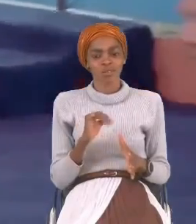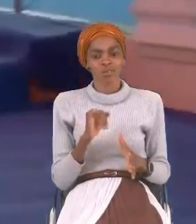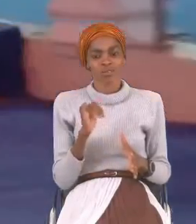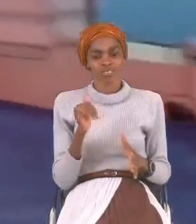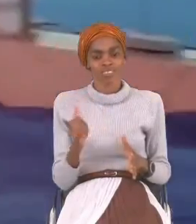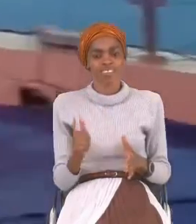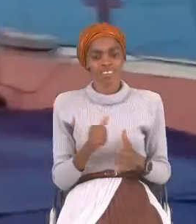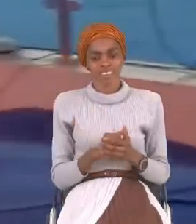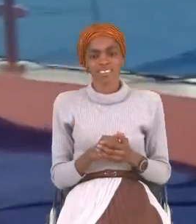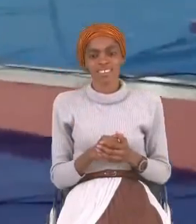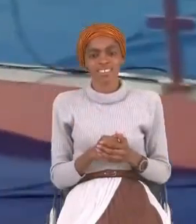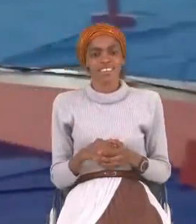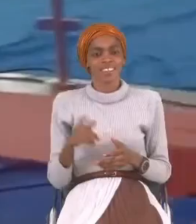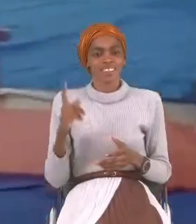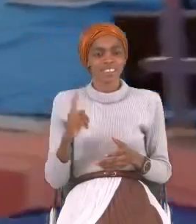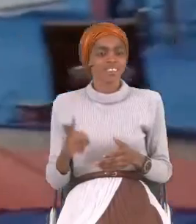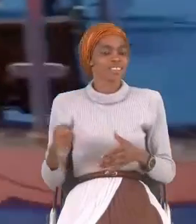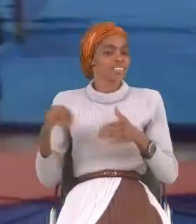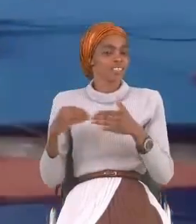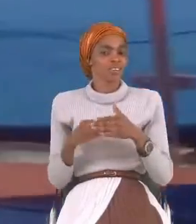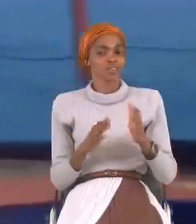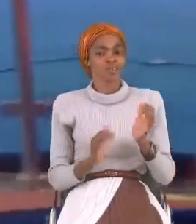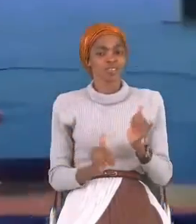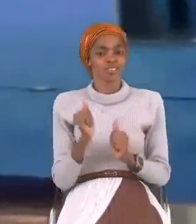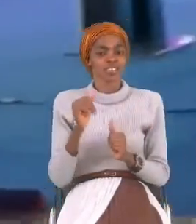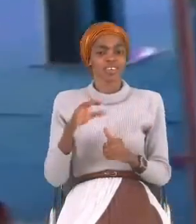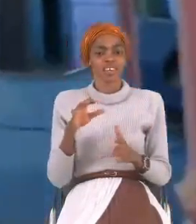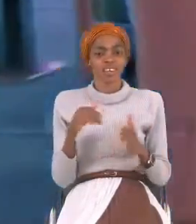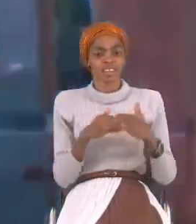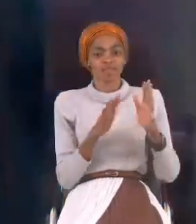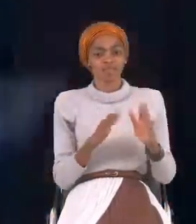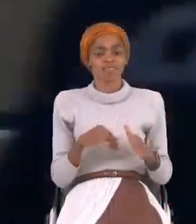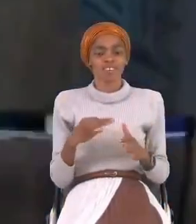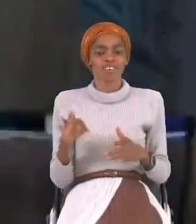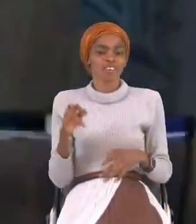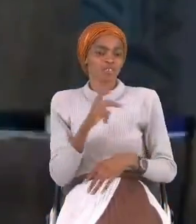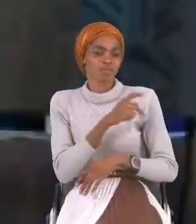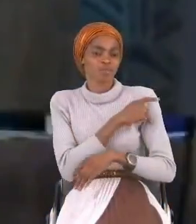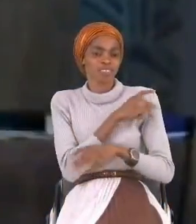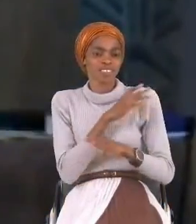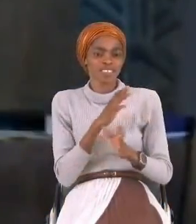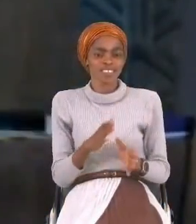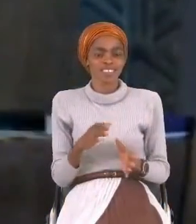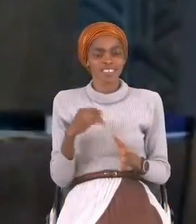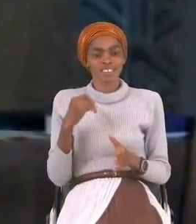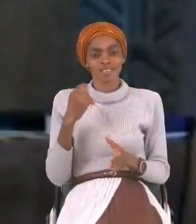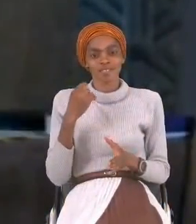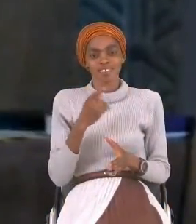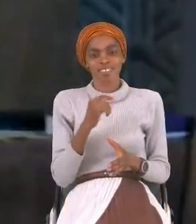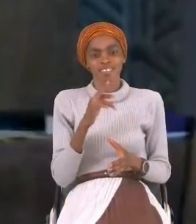the Commissioner of Police of Taraba State, to give us his goodwill message.